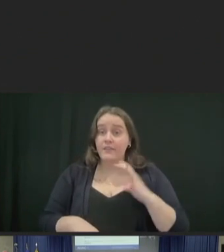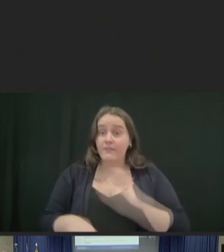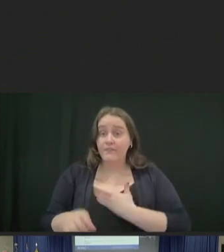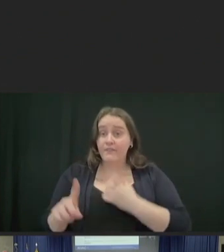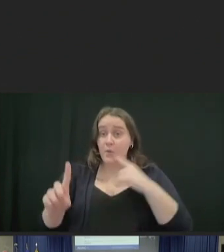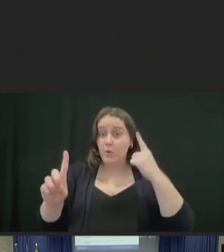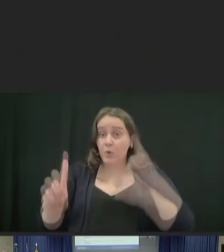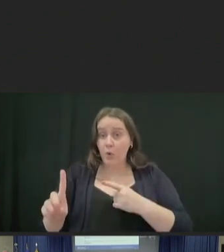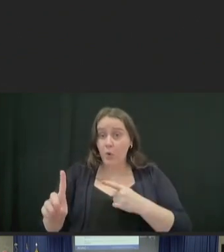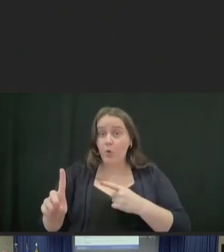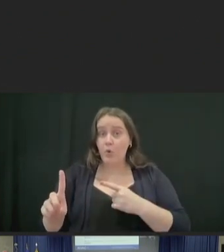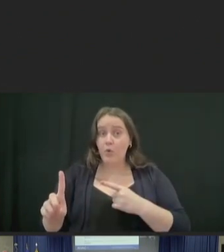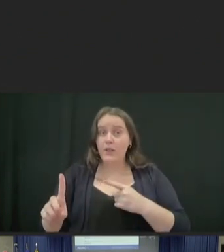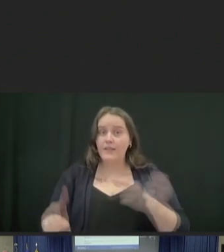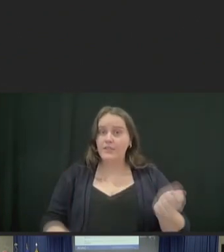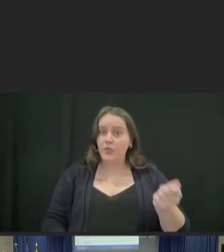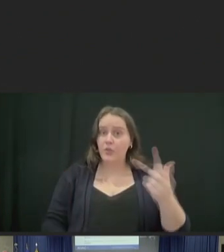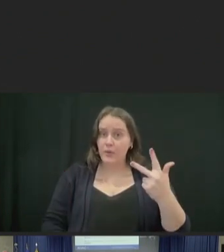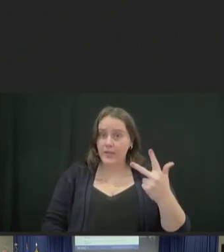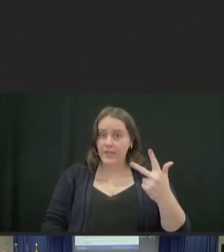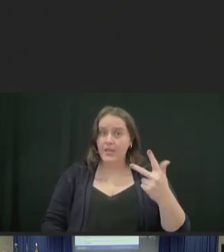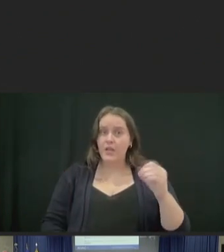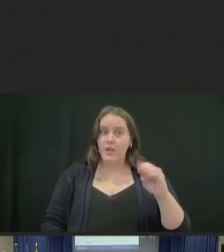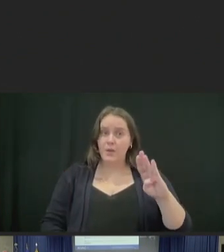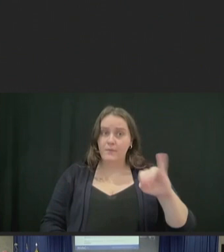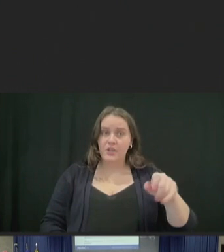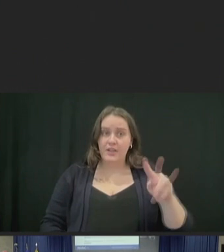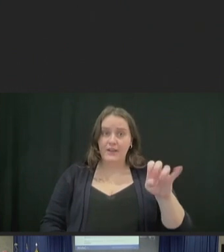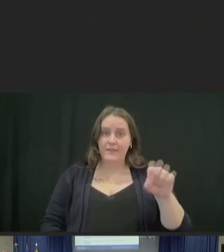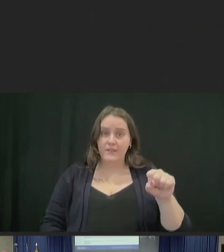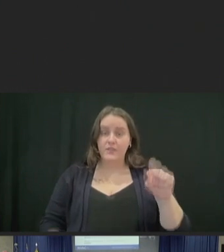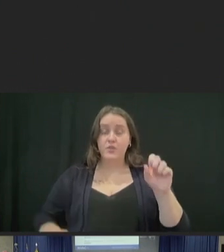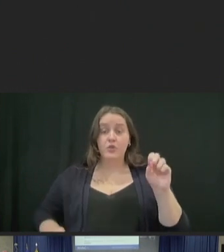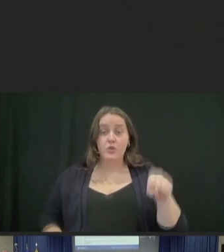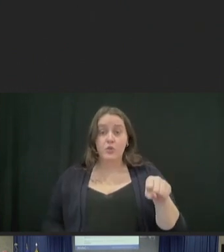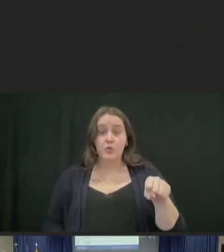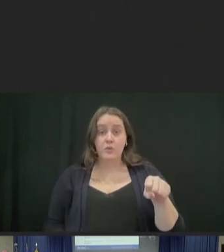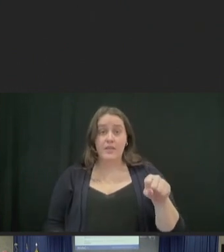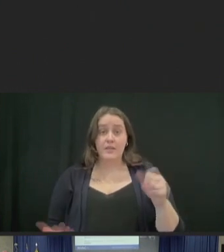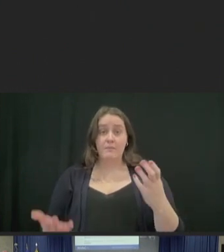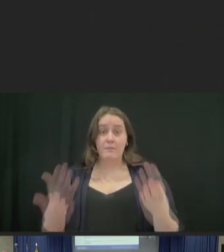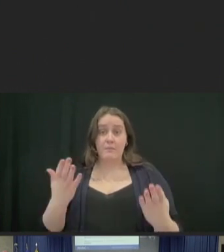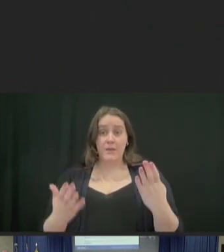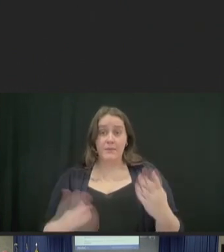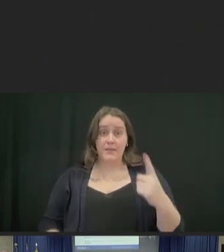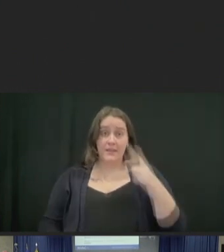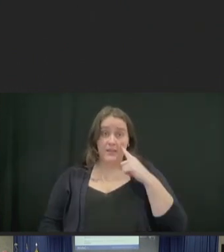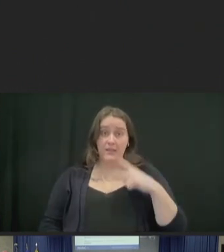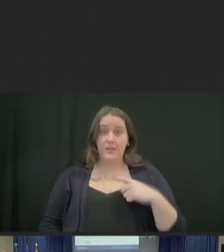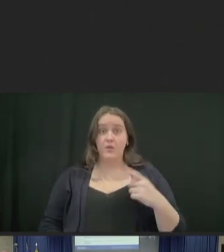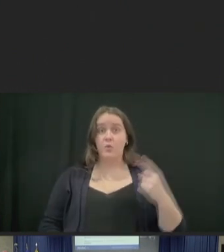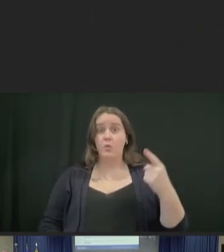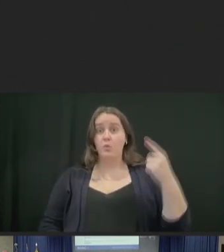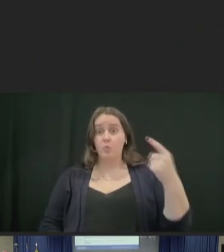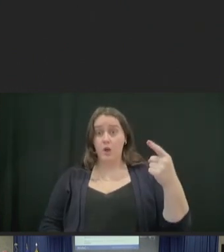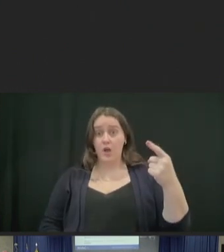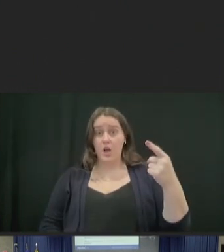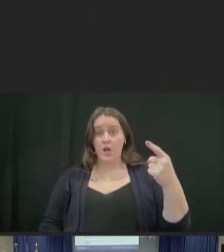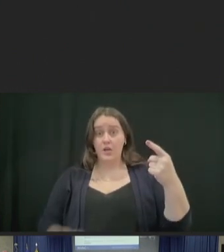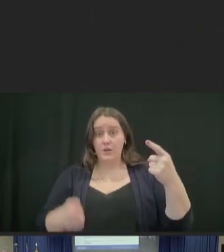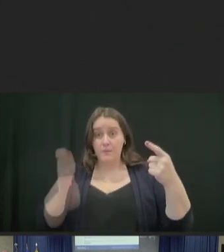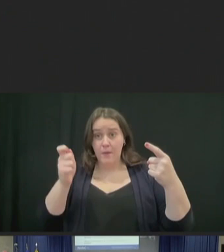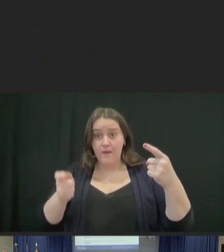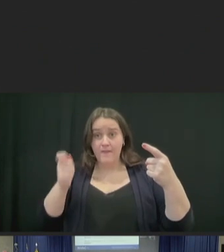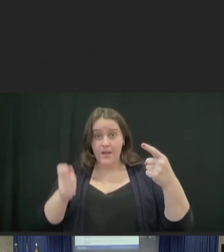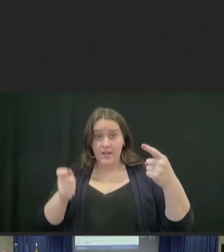3 objectives, could we potentially look at taking objective number 1 and doing some tweaks